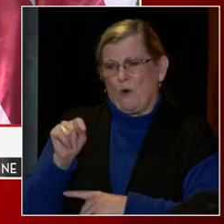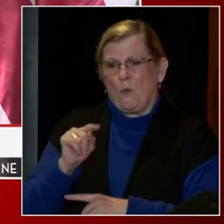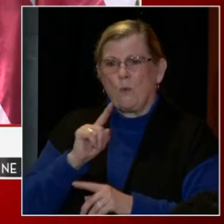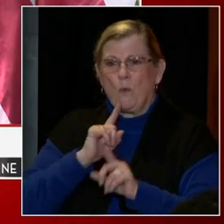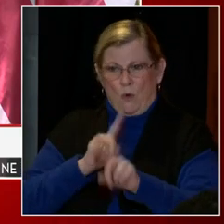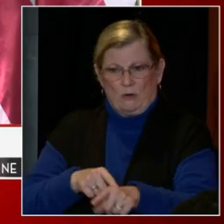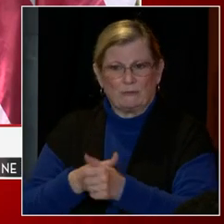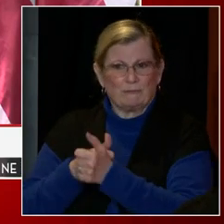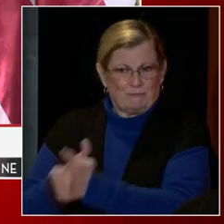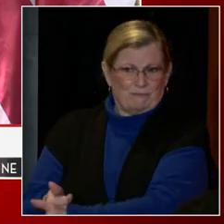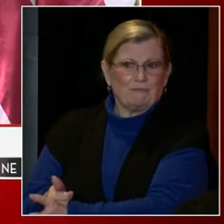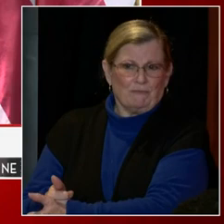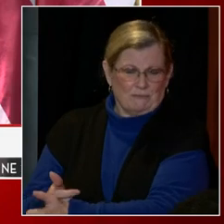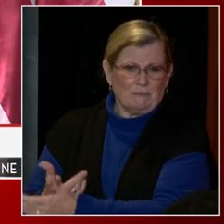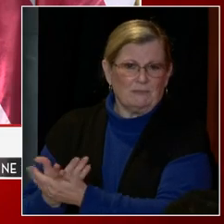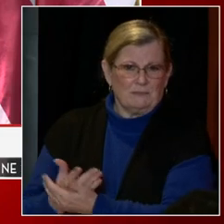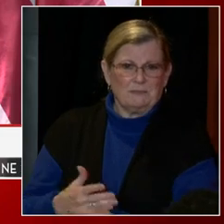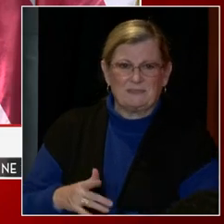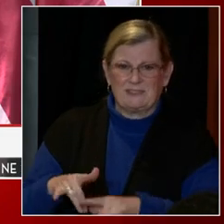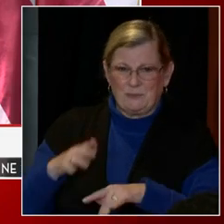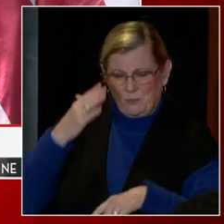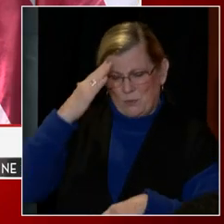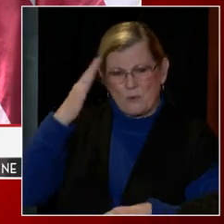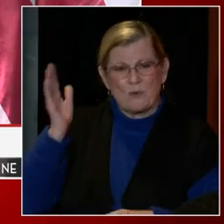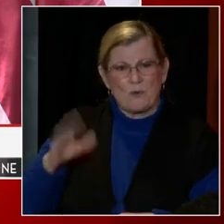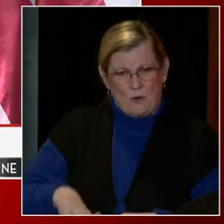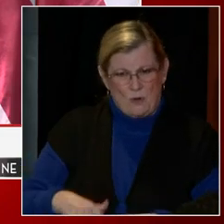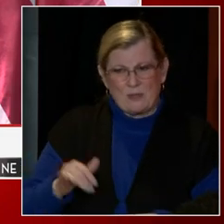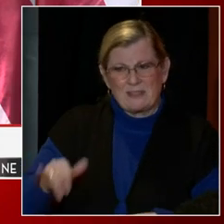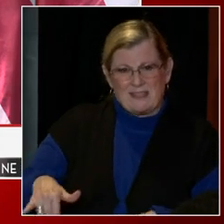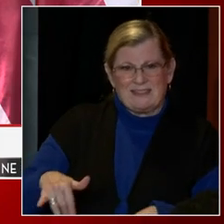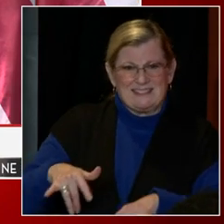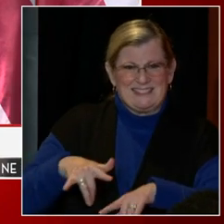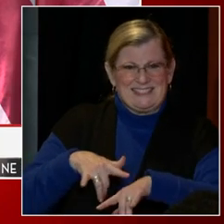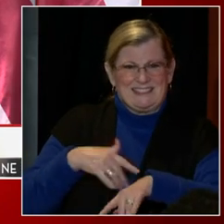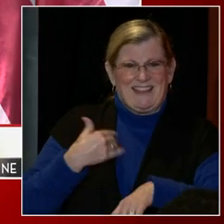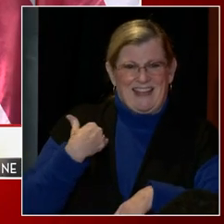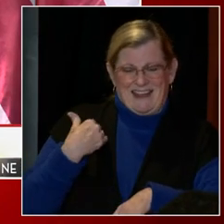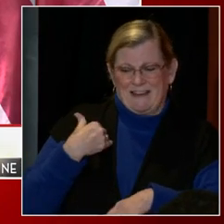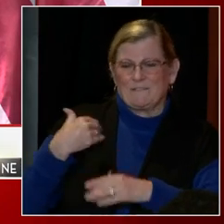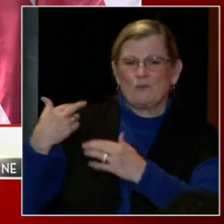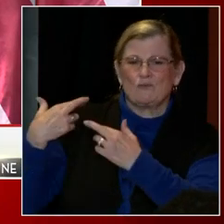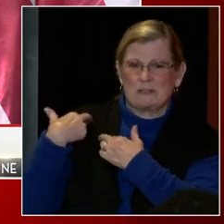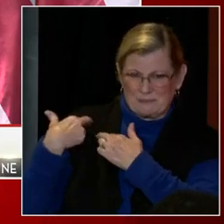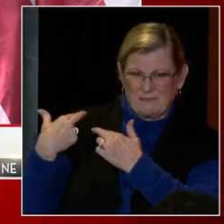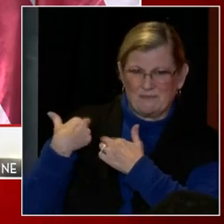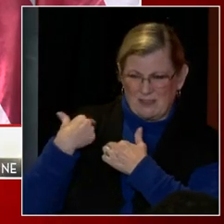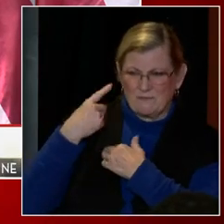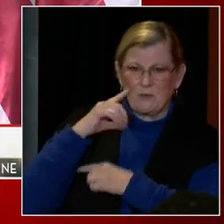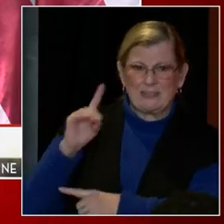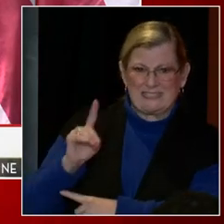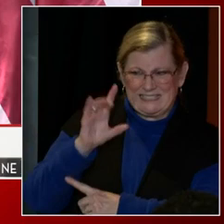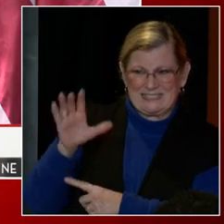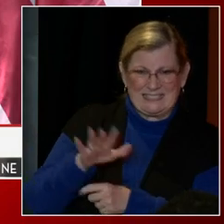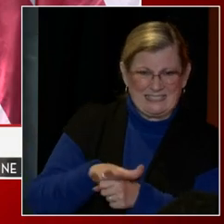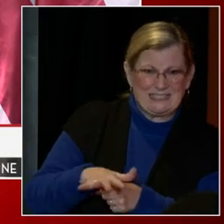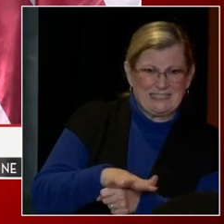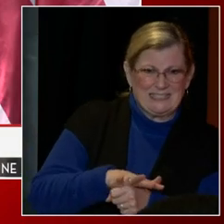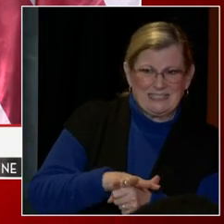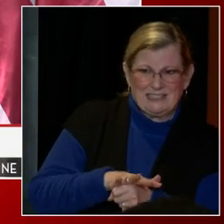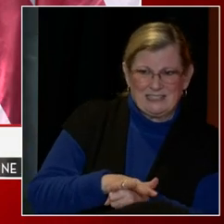know at the same time, I have a responsibility to DC residents to tell them what we